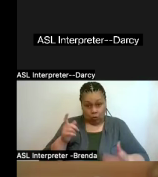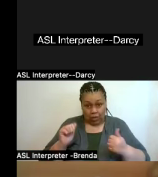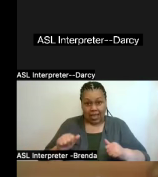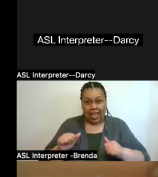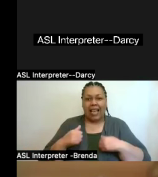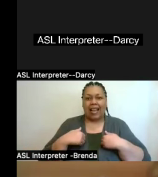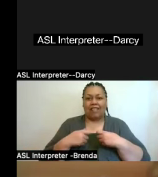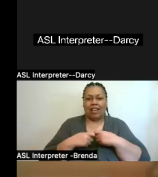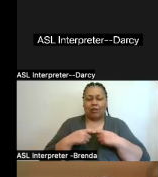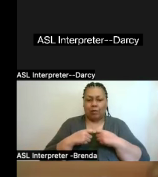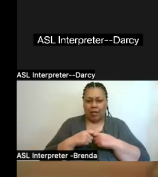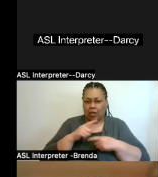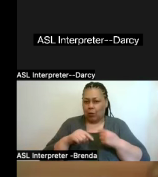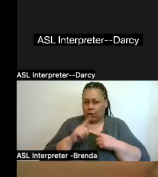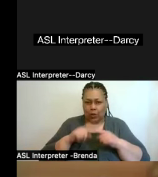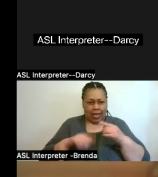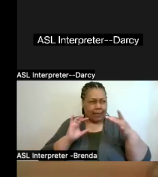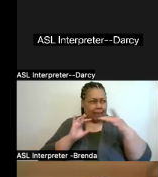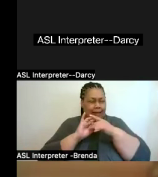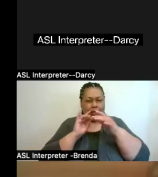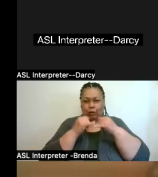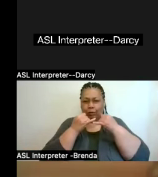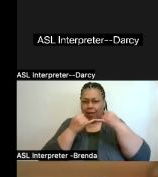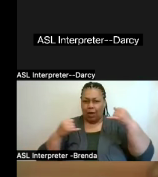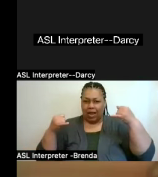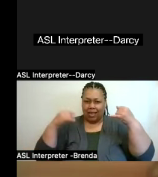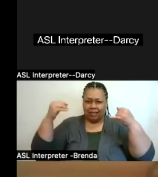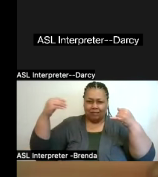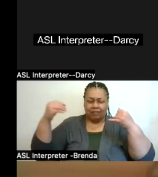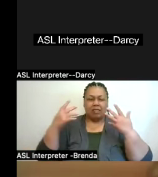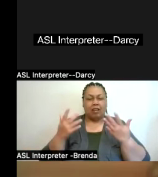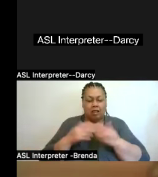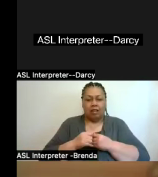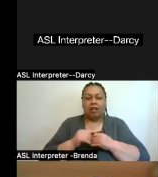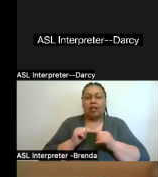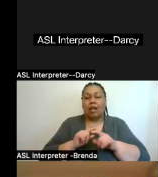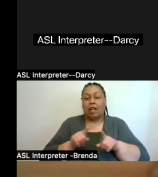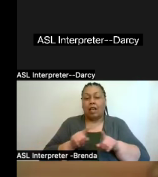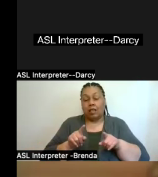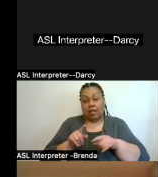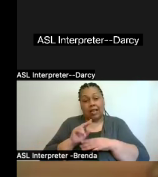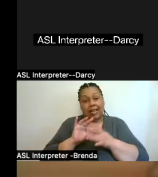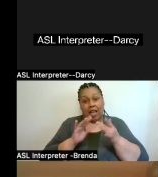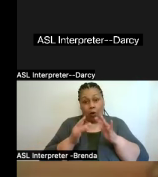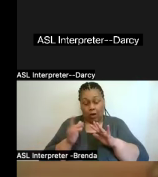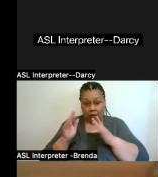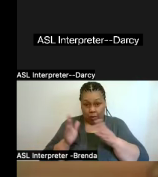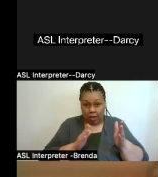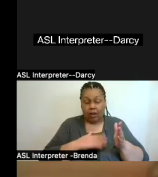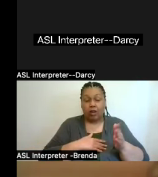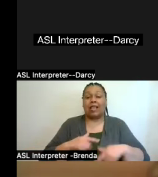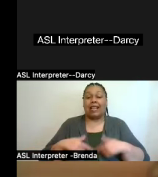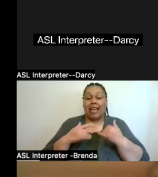when you can't get it through the network. So not only do the communities need to be prepared to have services disrupted, but the